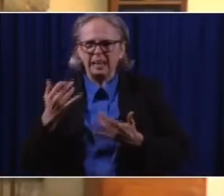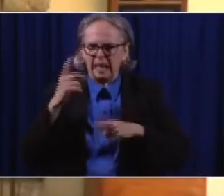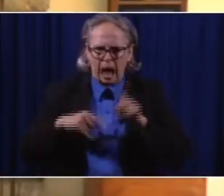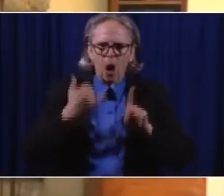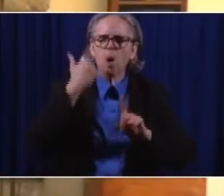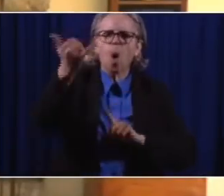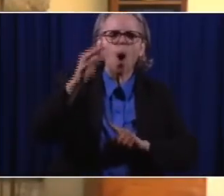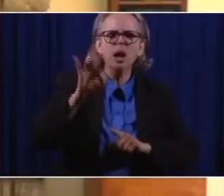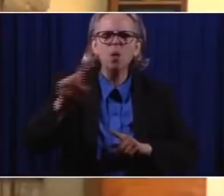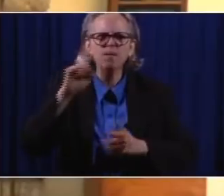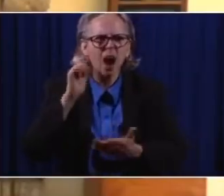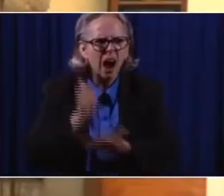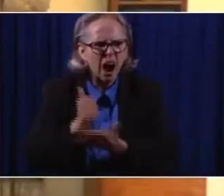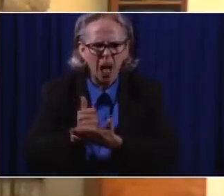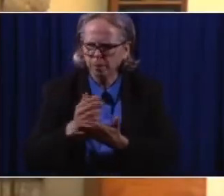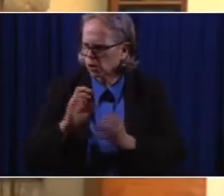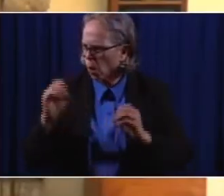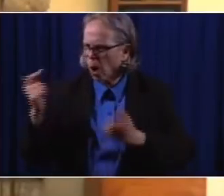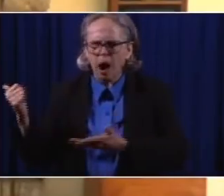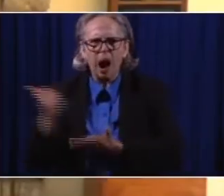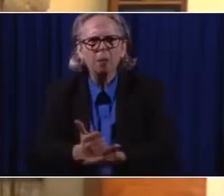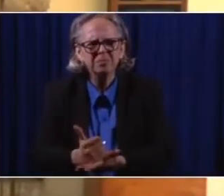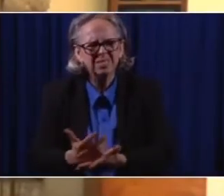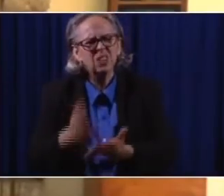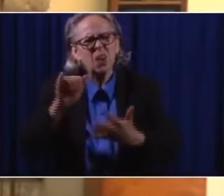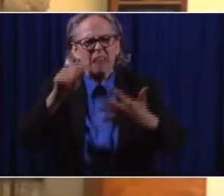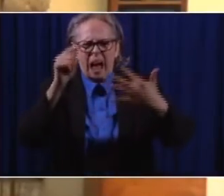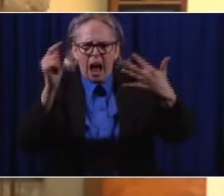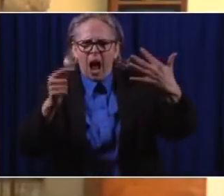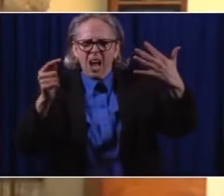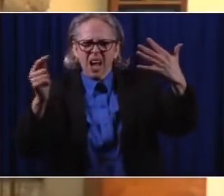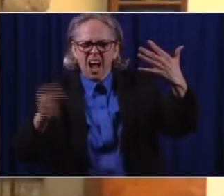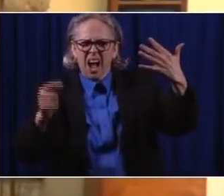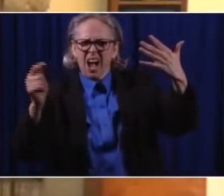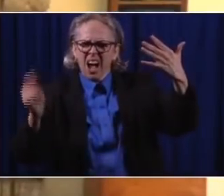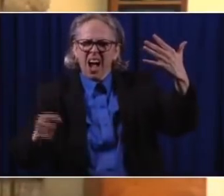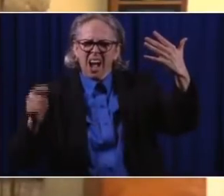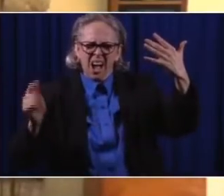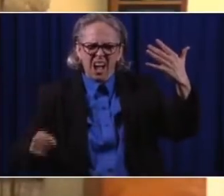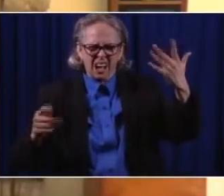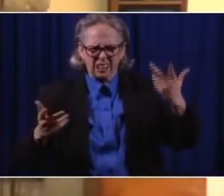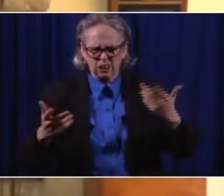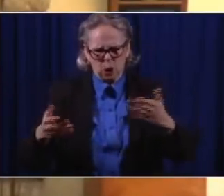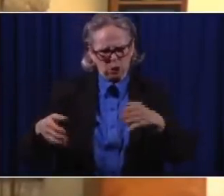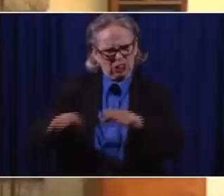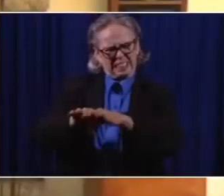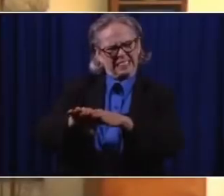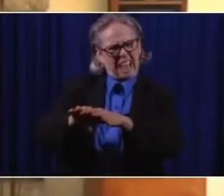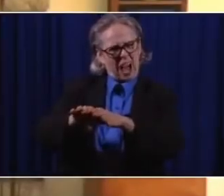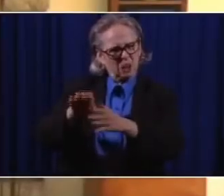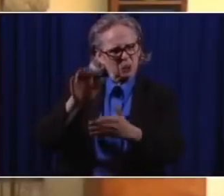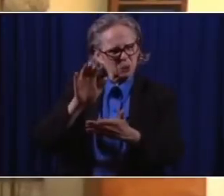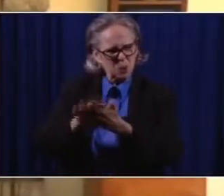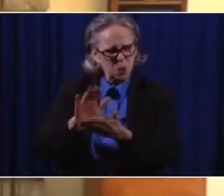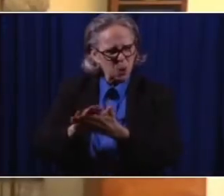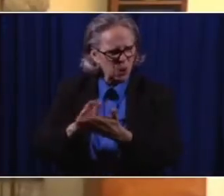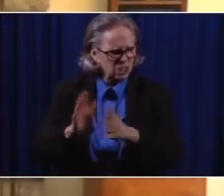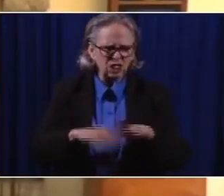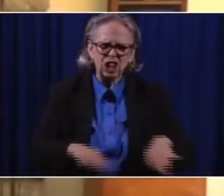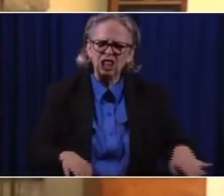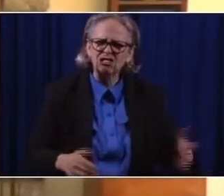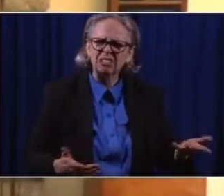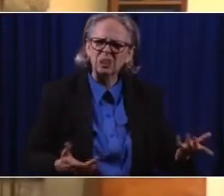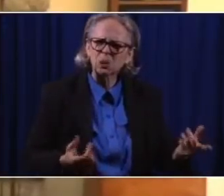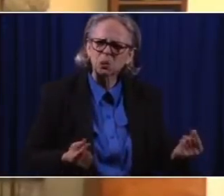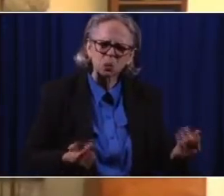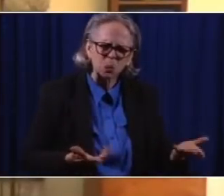We know with the shutdown, kids who are in school, who need to be in school, can't be in school.